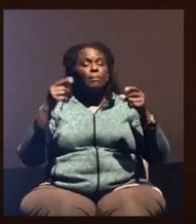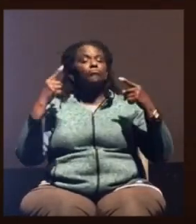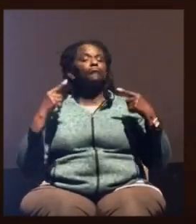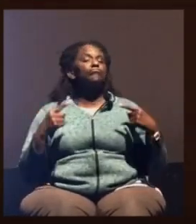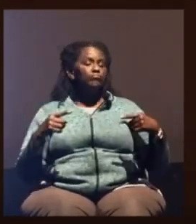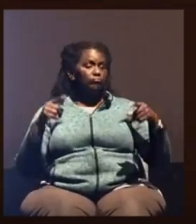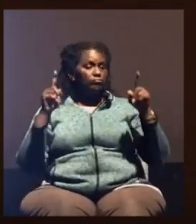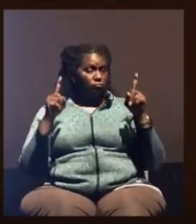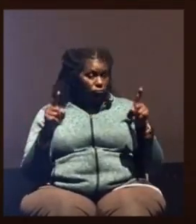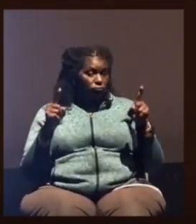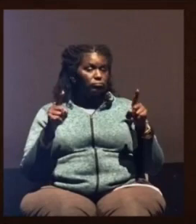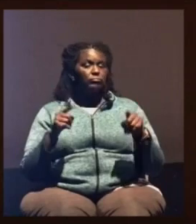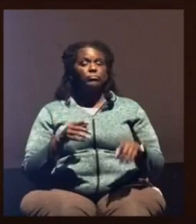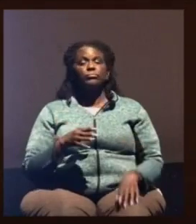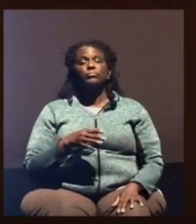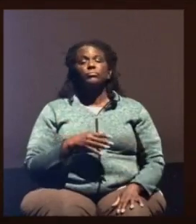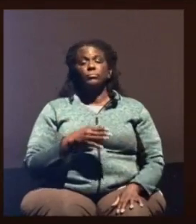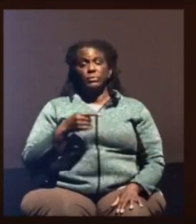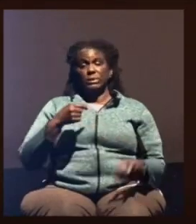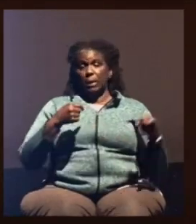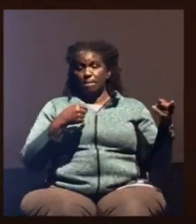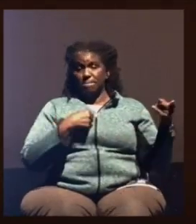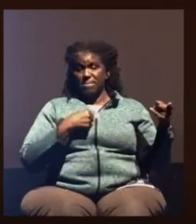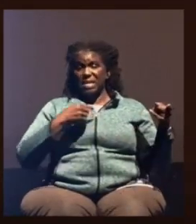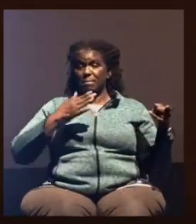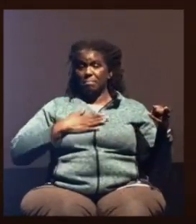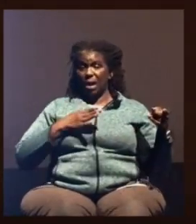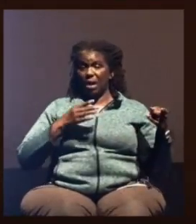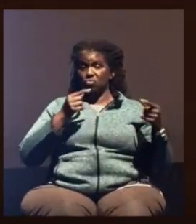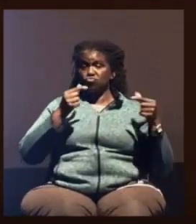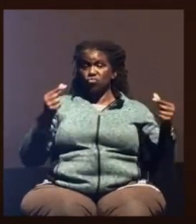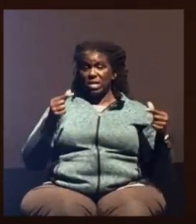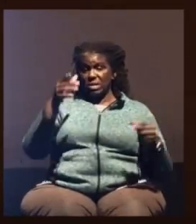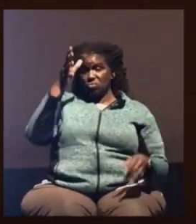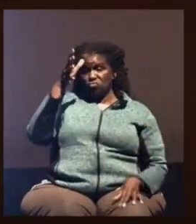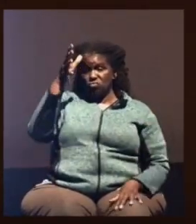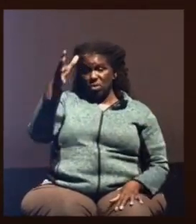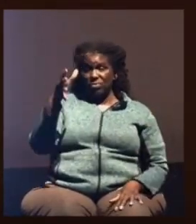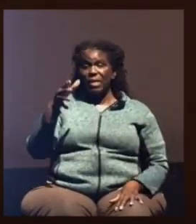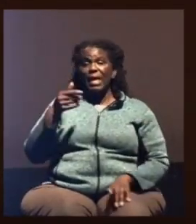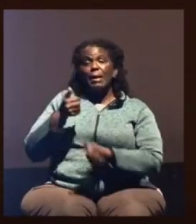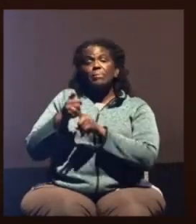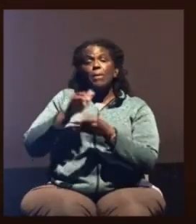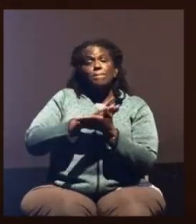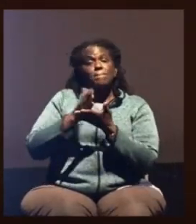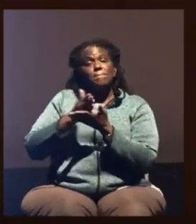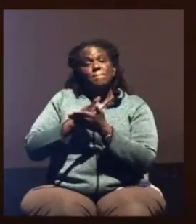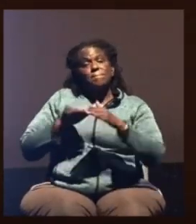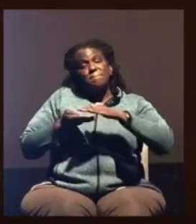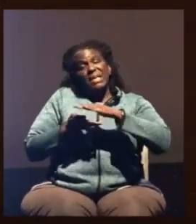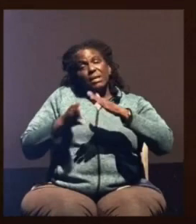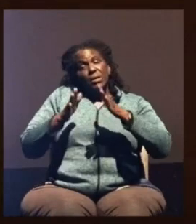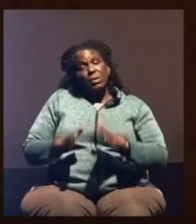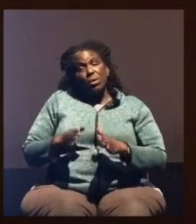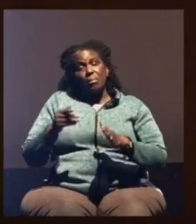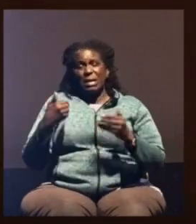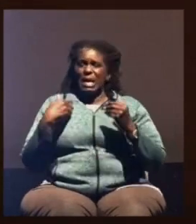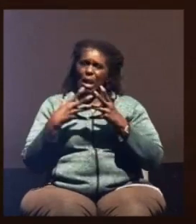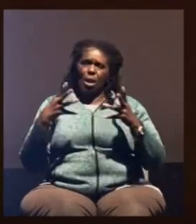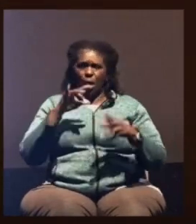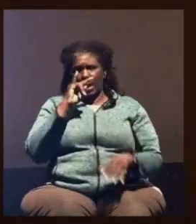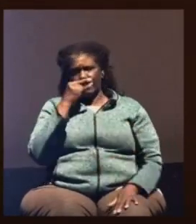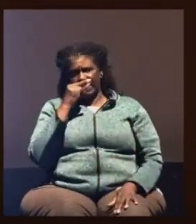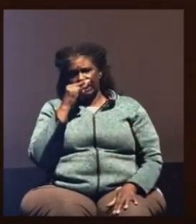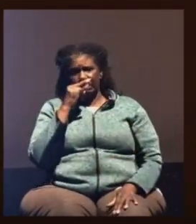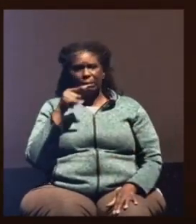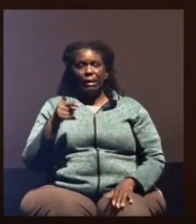that's true. You know, my great-grandfather was a baker, but he had all these kids. He